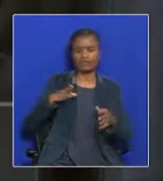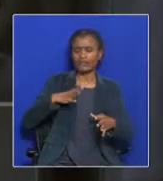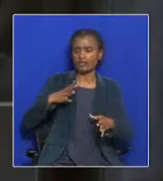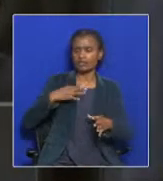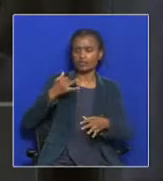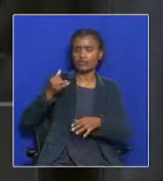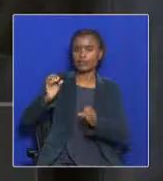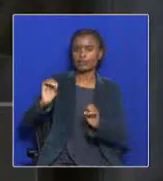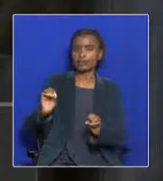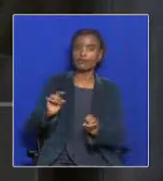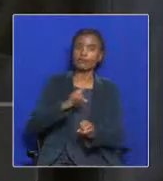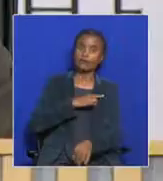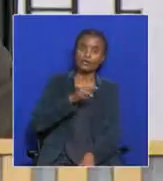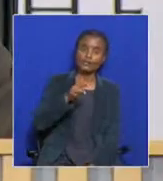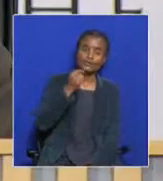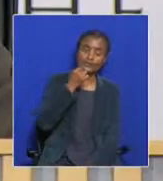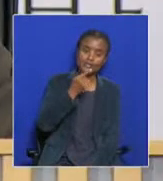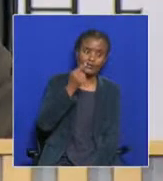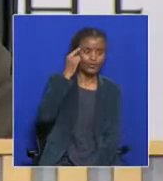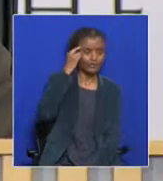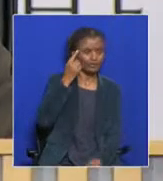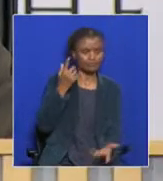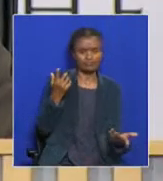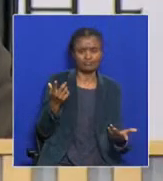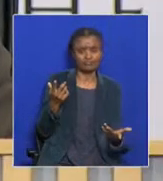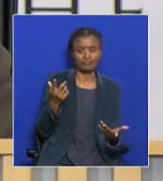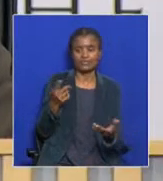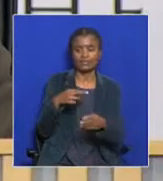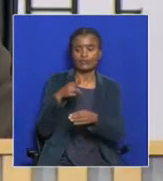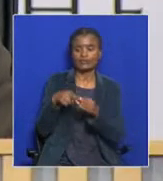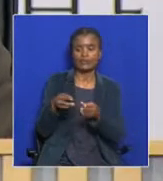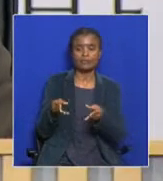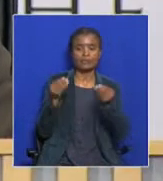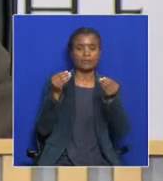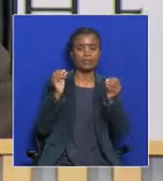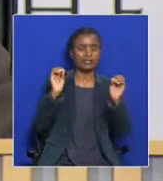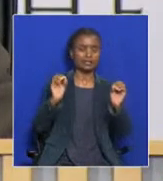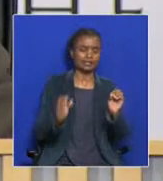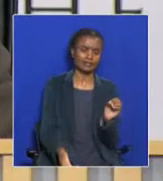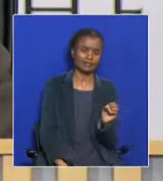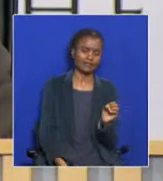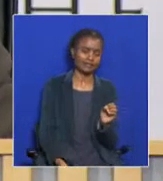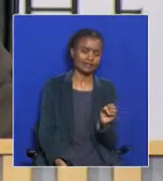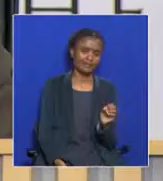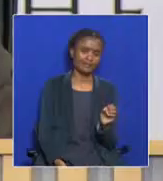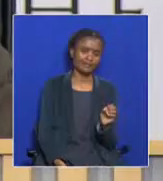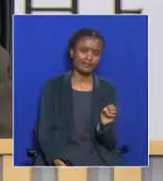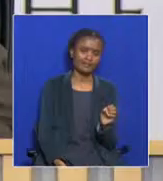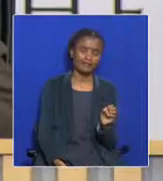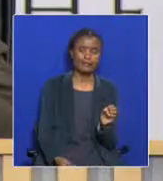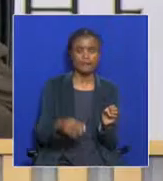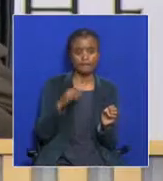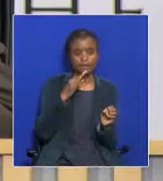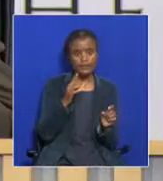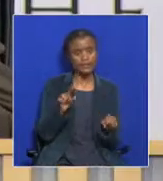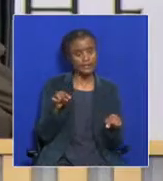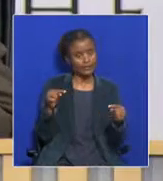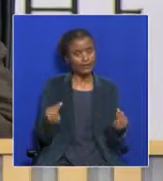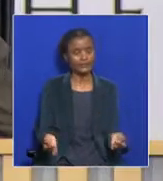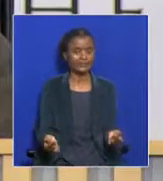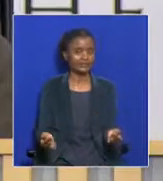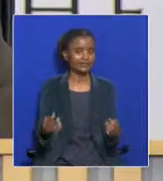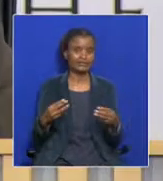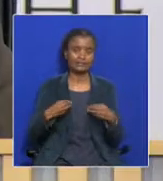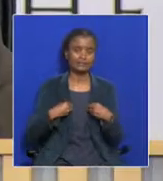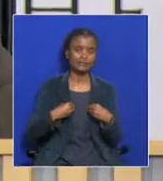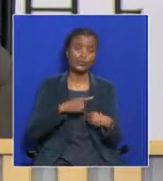get results. Yes. It can be, you either suggest with your